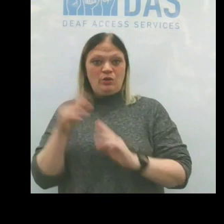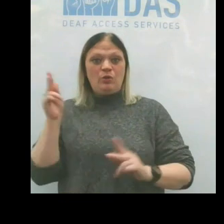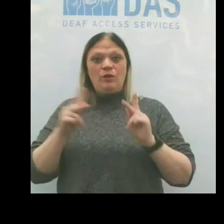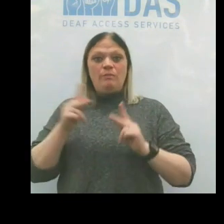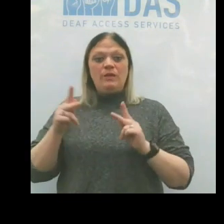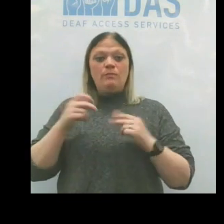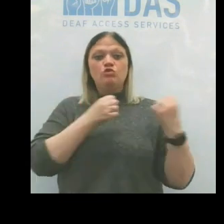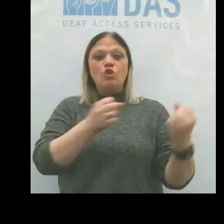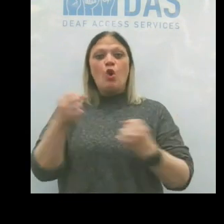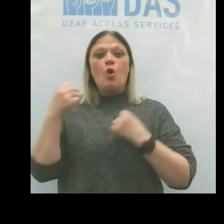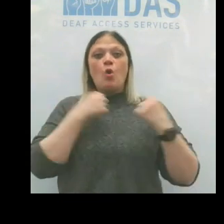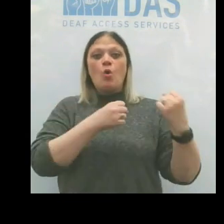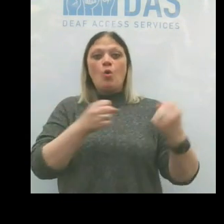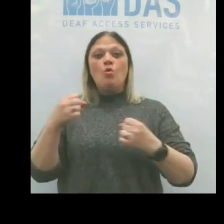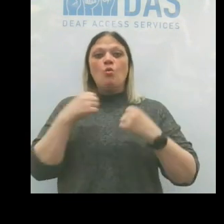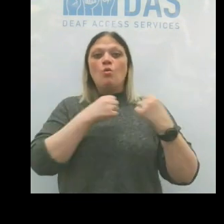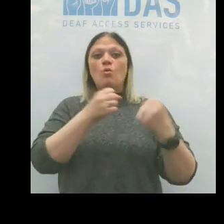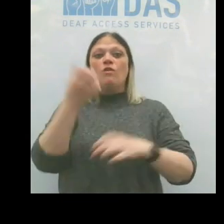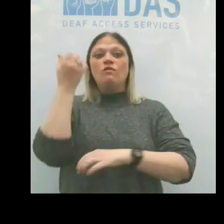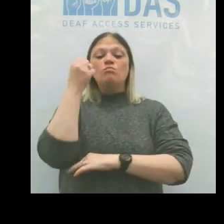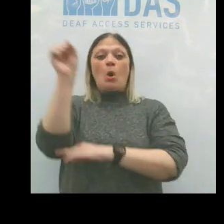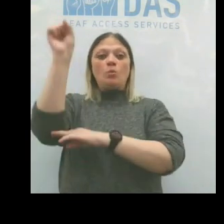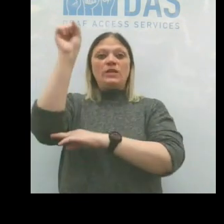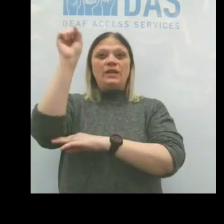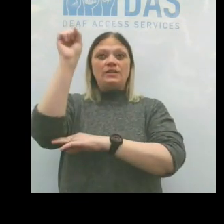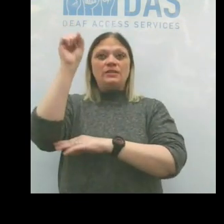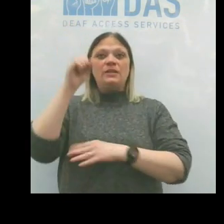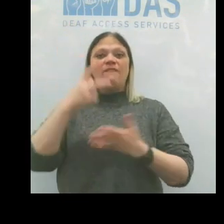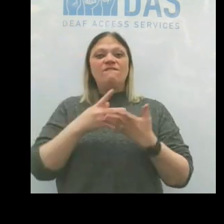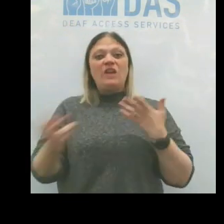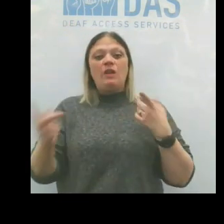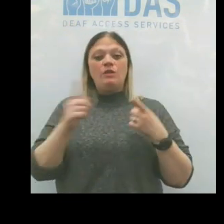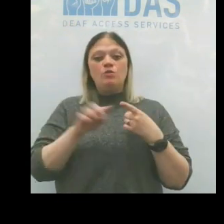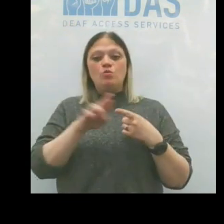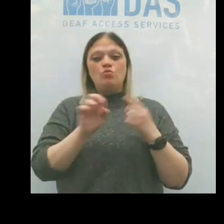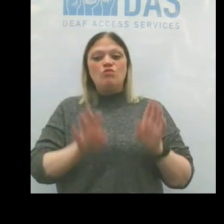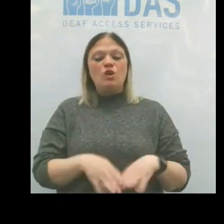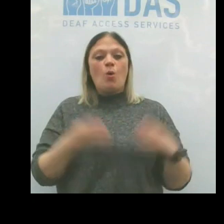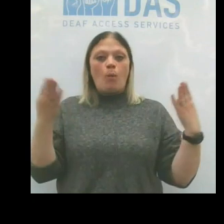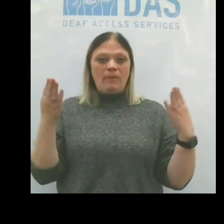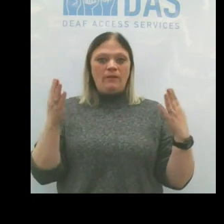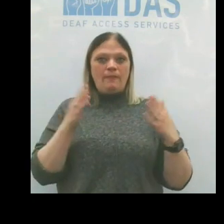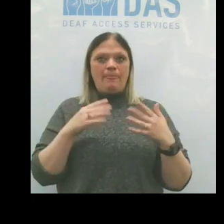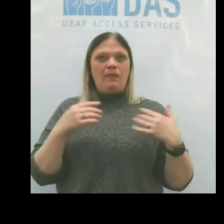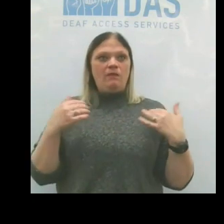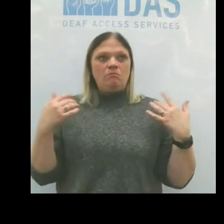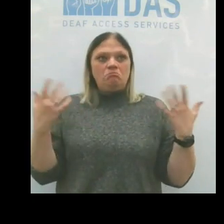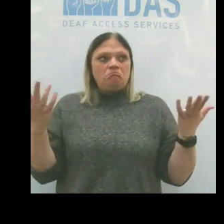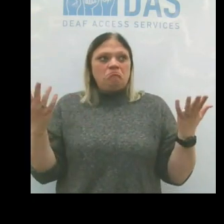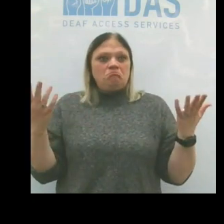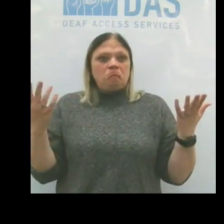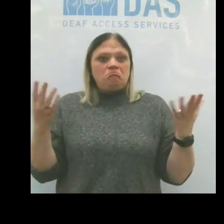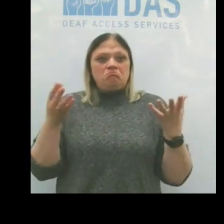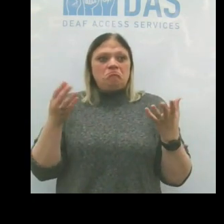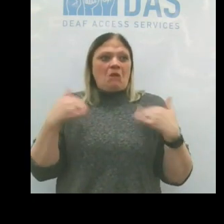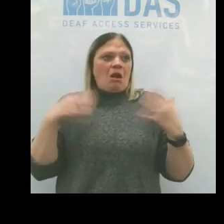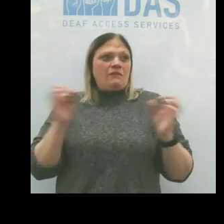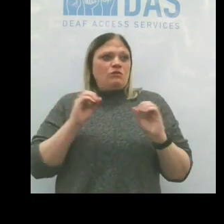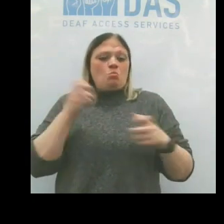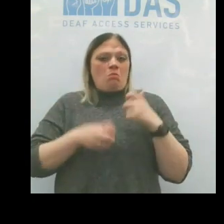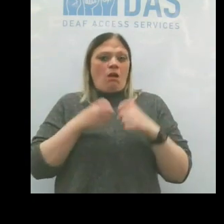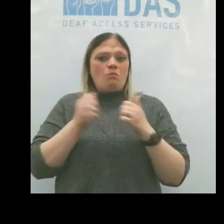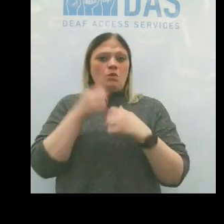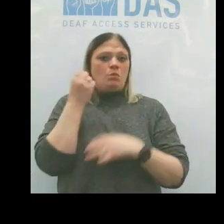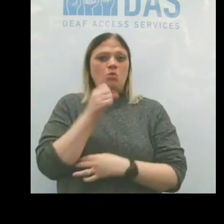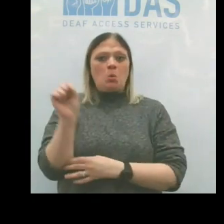drove around protesting the failure to reopen the community. I have no problem with protests. I think in